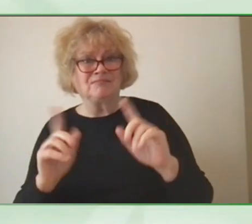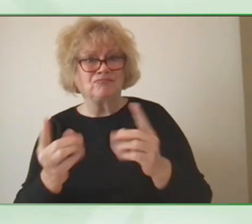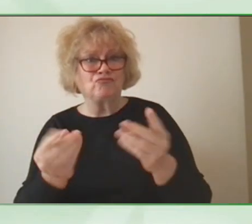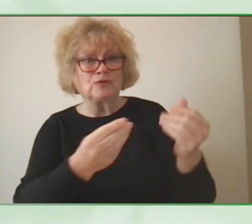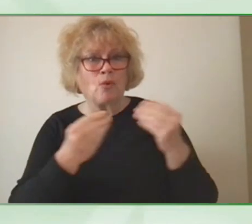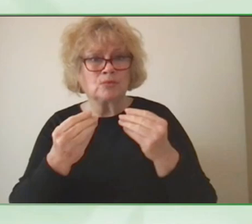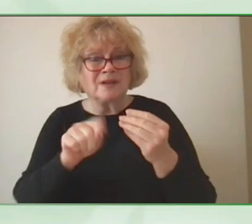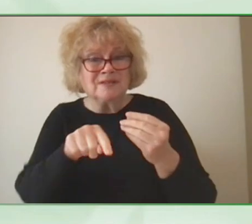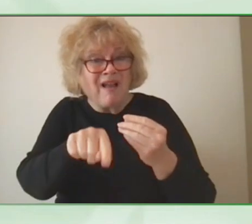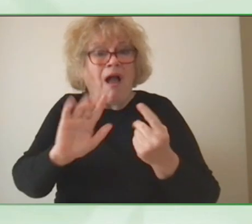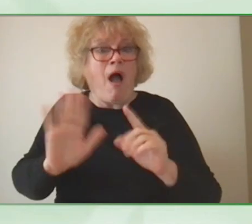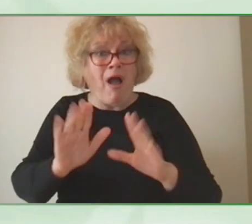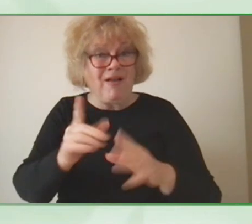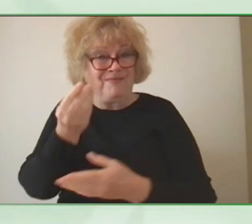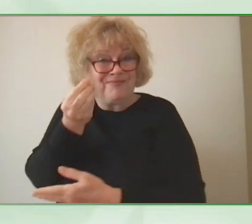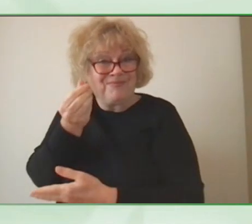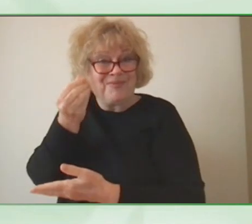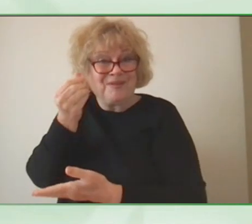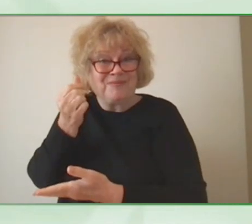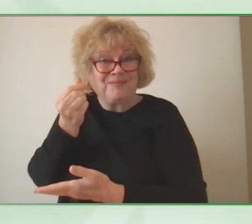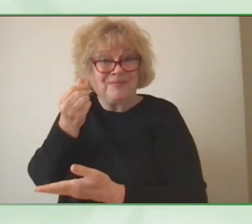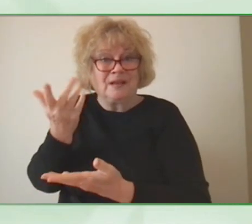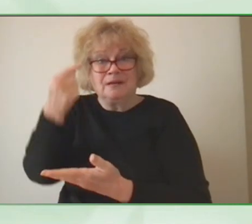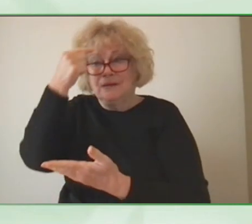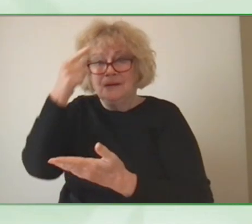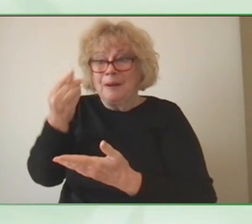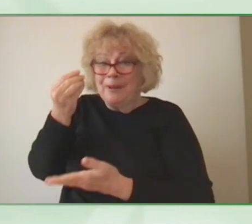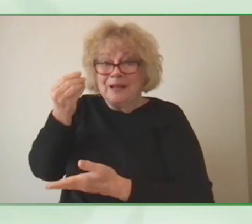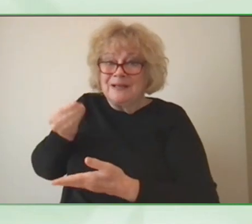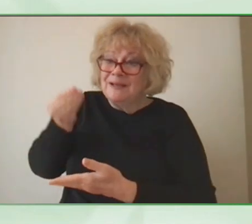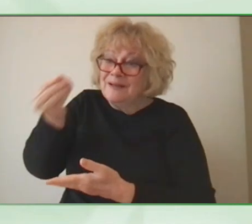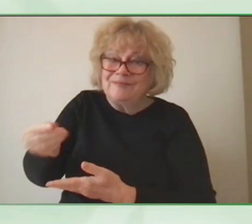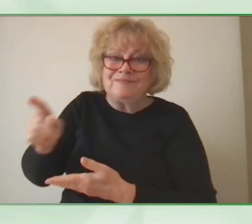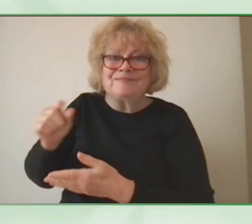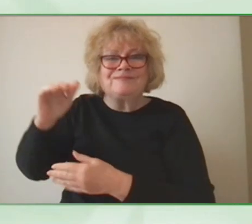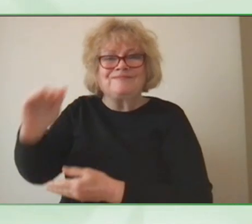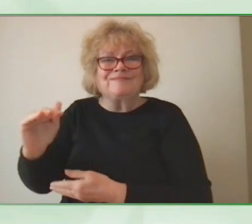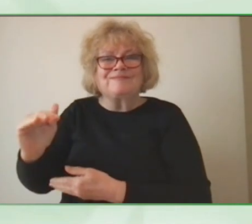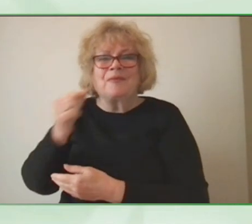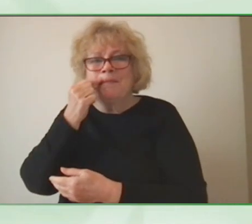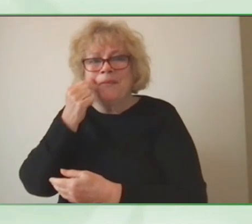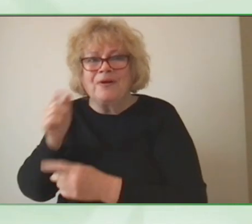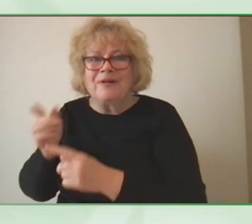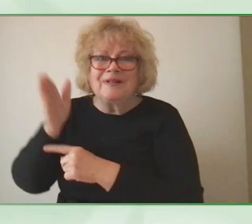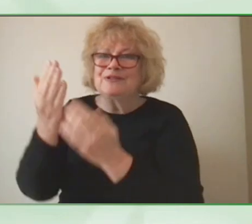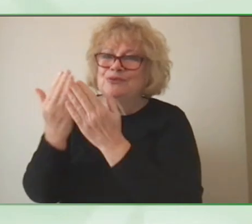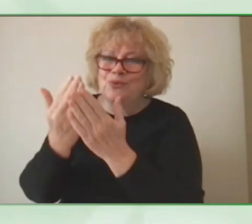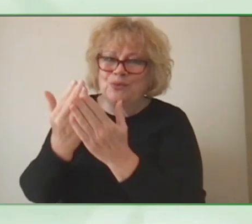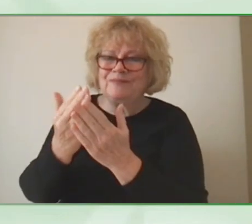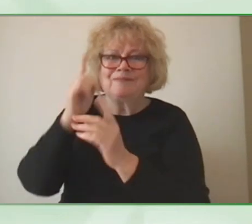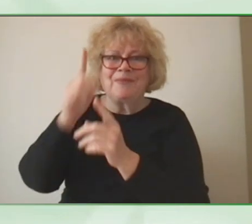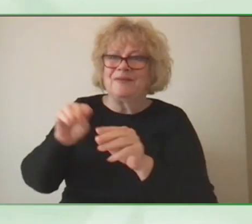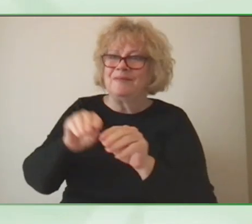for her son to go to school in a new location with new